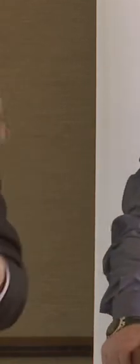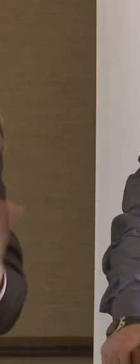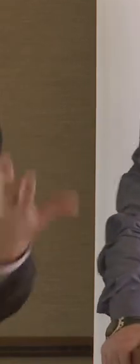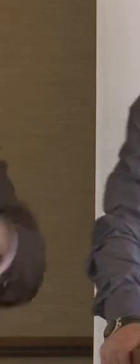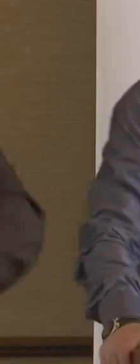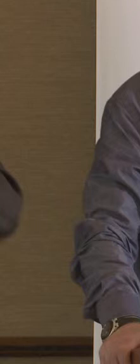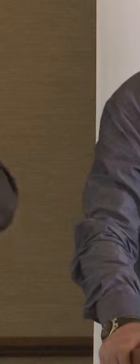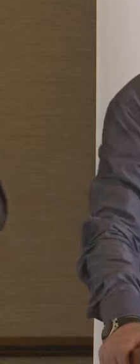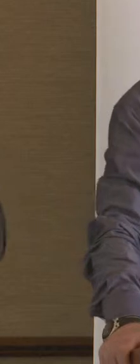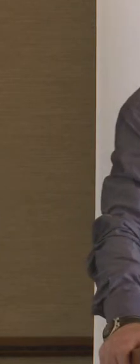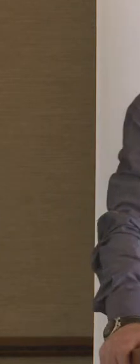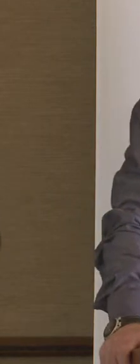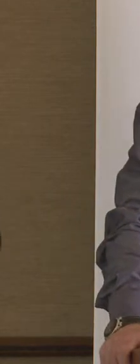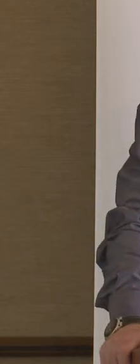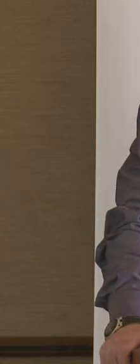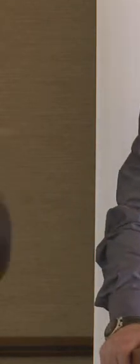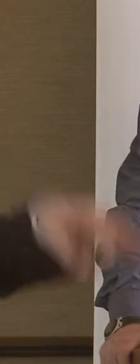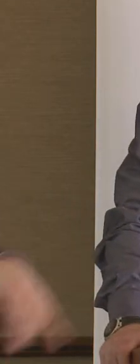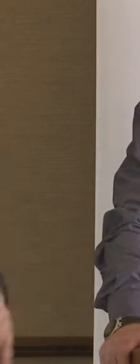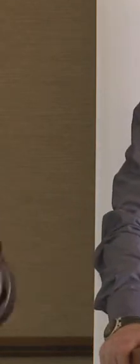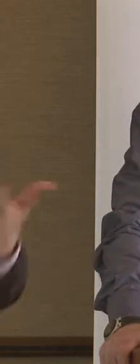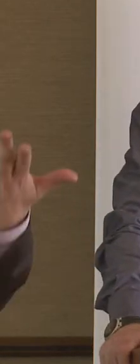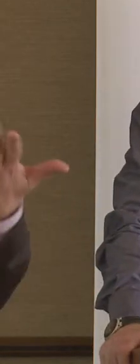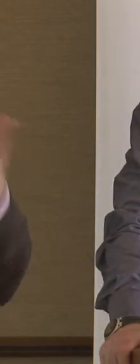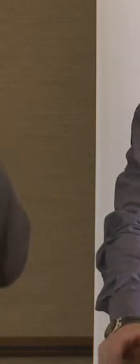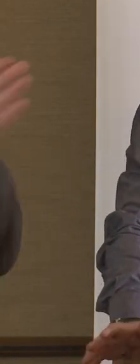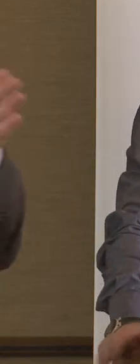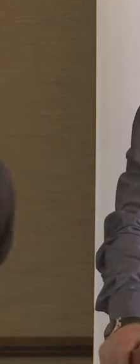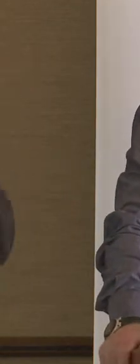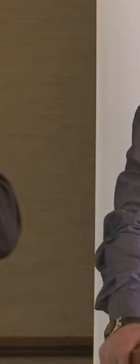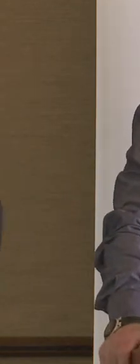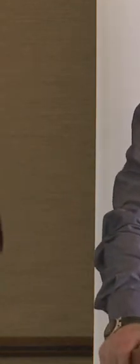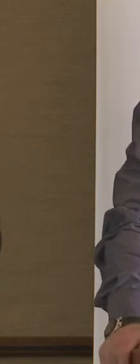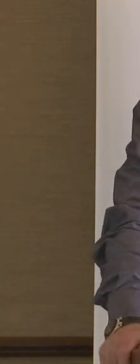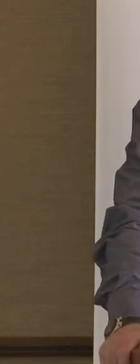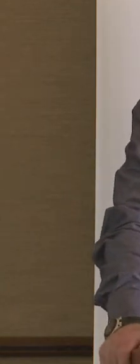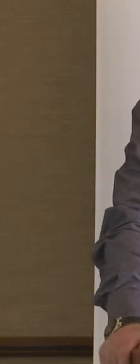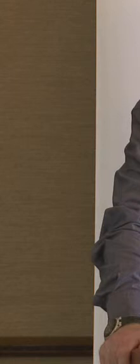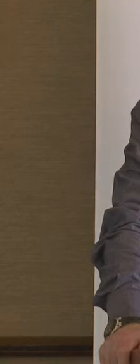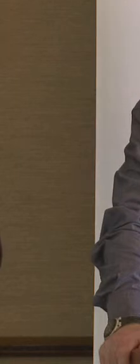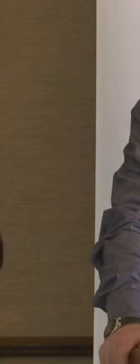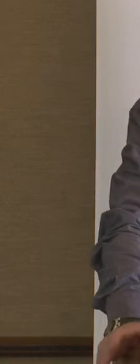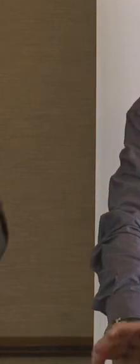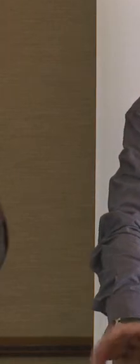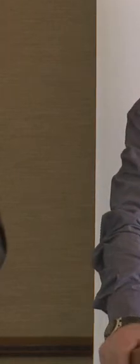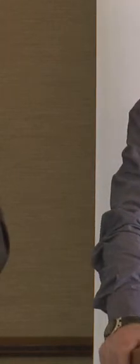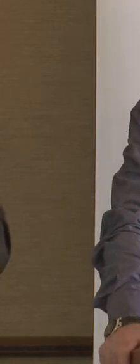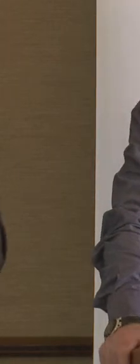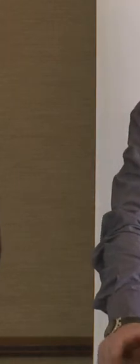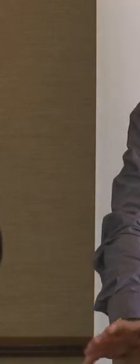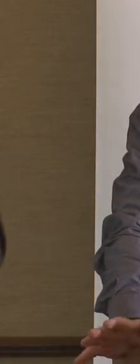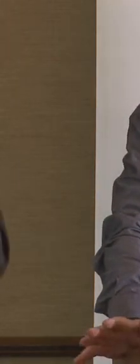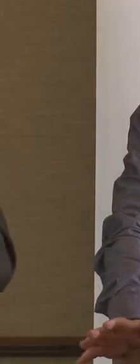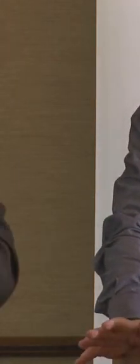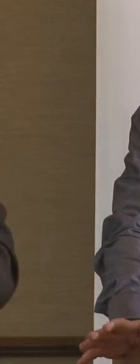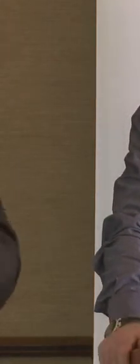liaison officers, equality officers, public service staff who are involved in customer service, the built environment,